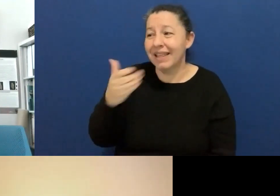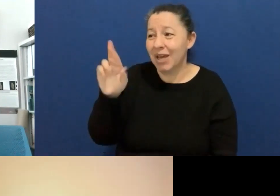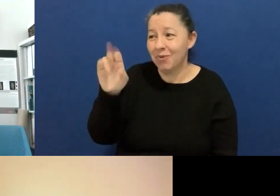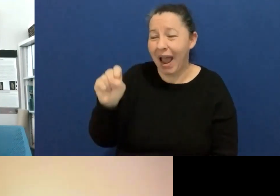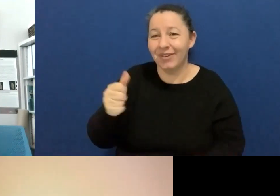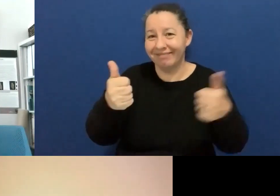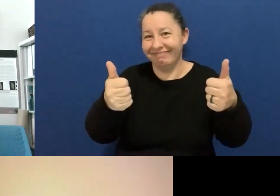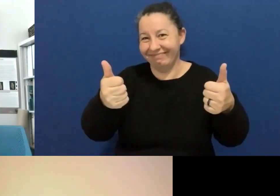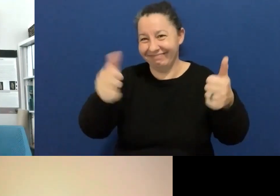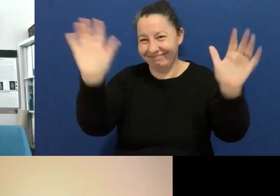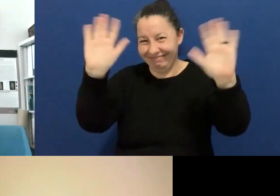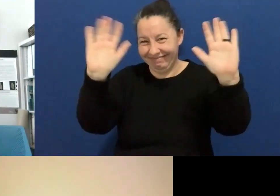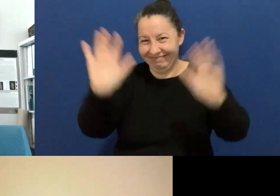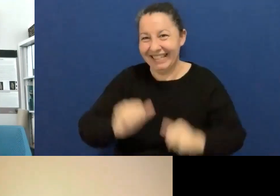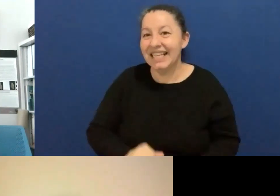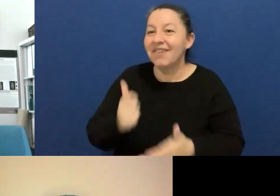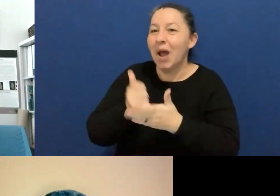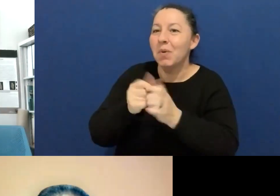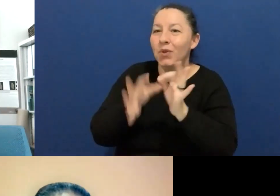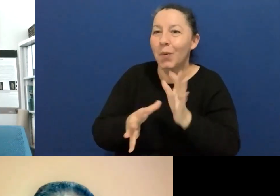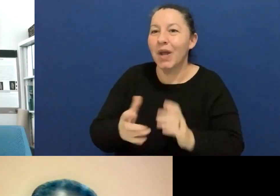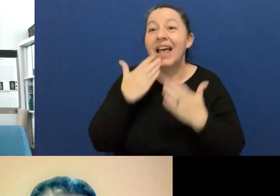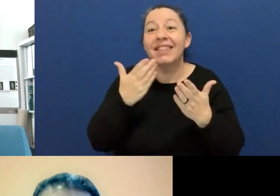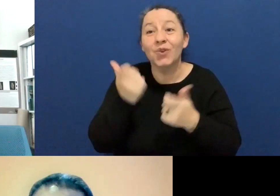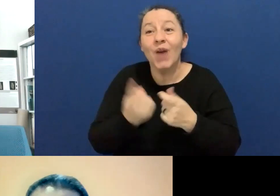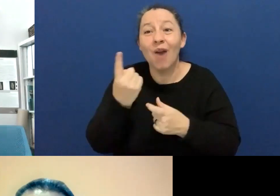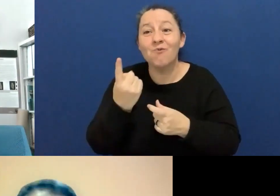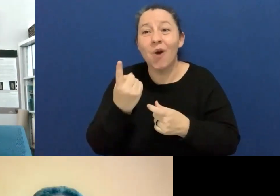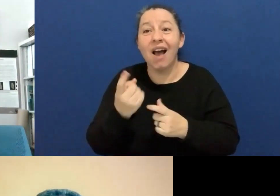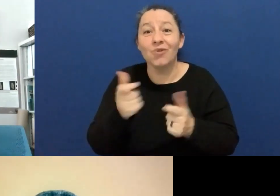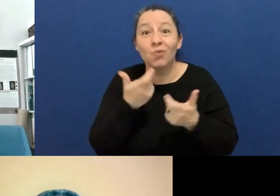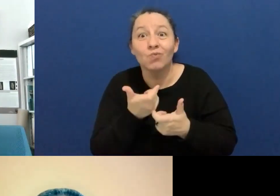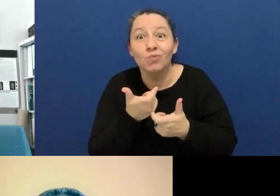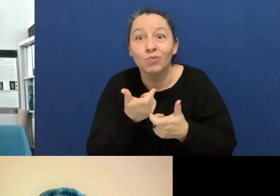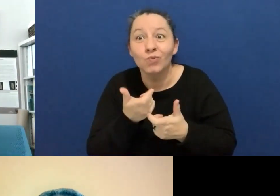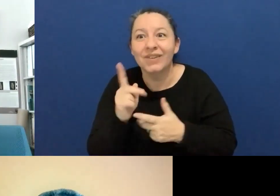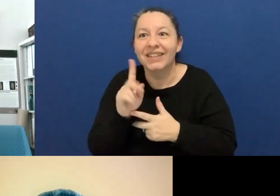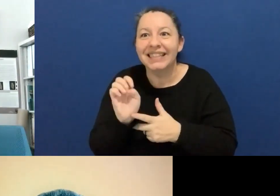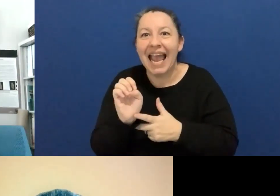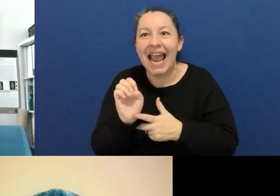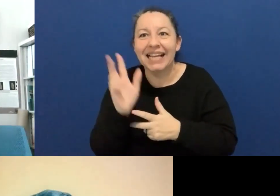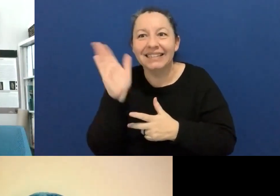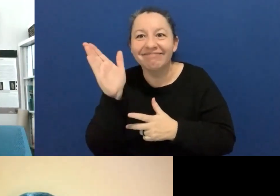interpretation. And thank you to everybody who tuned in to listen to Kate.